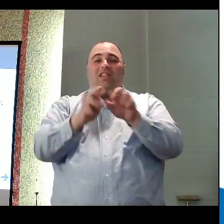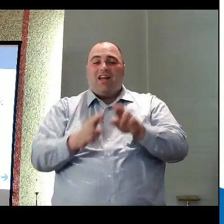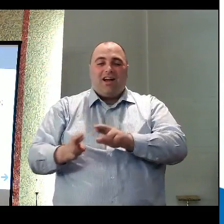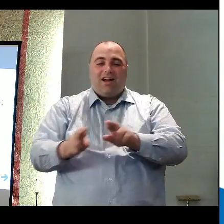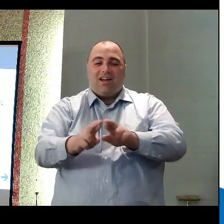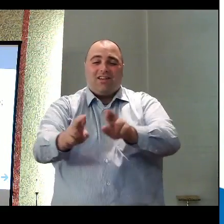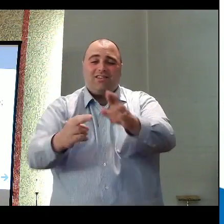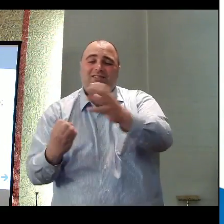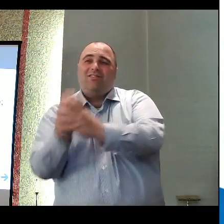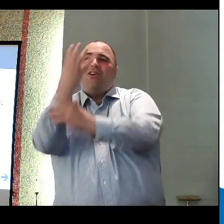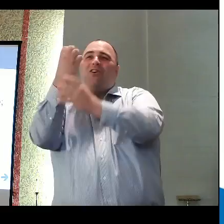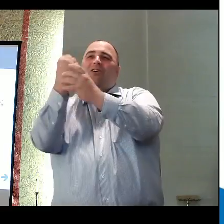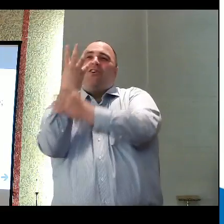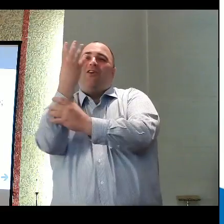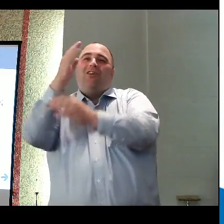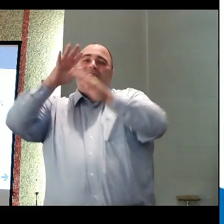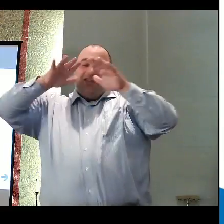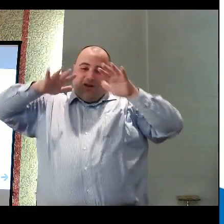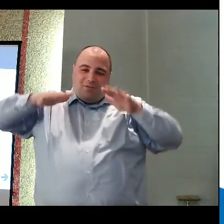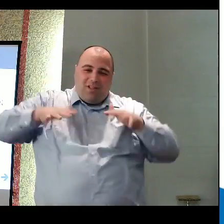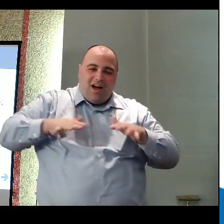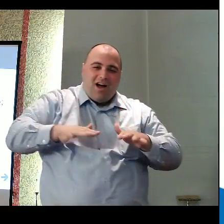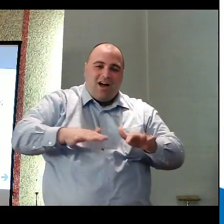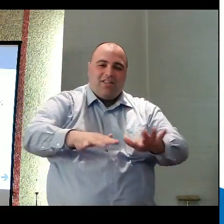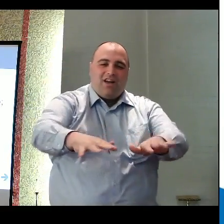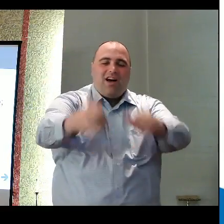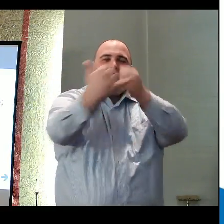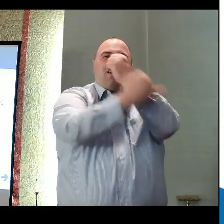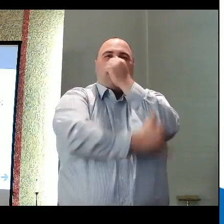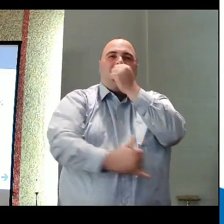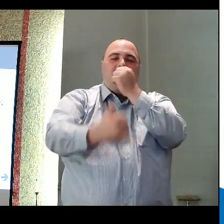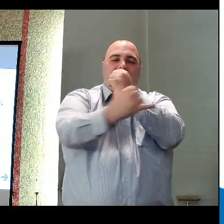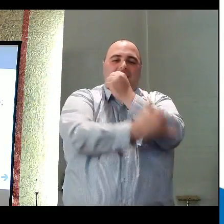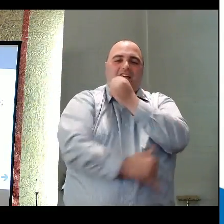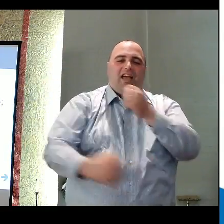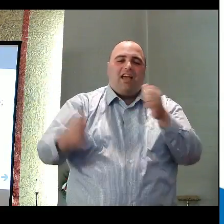Flow, river, flow. Flood the